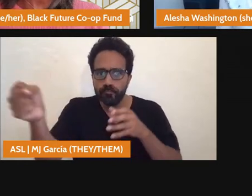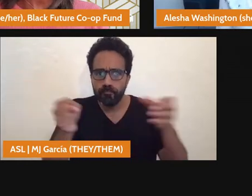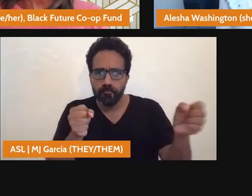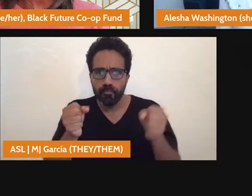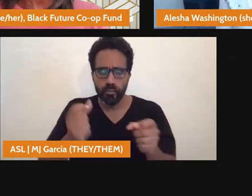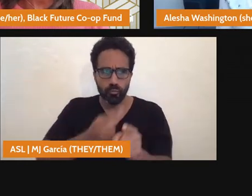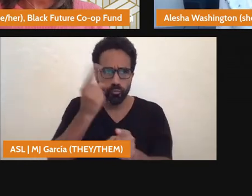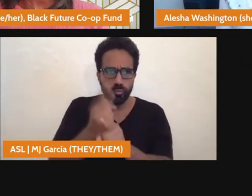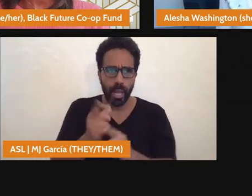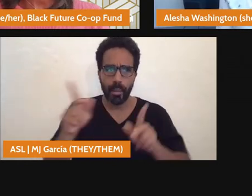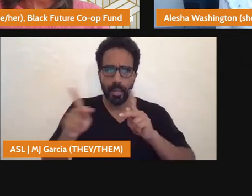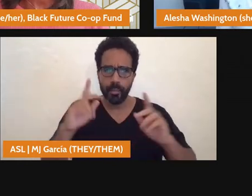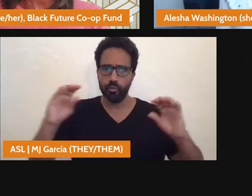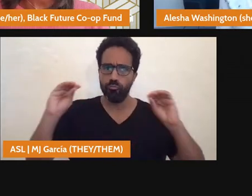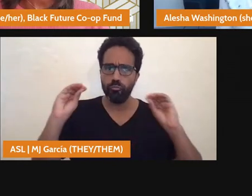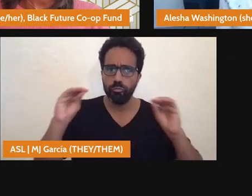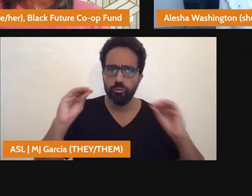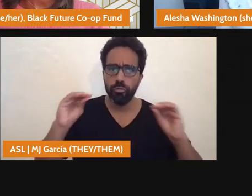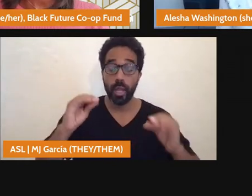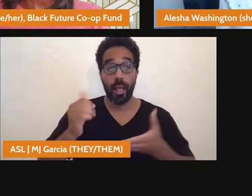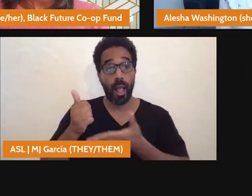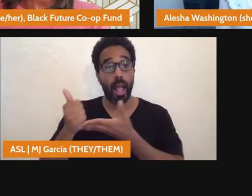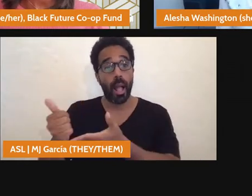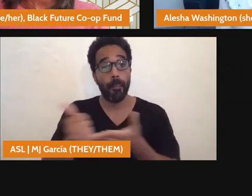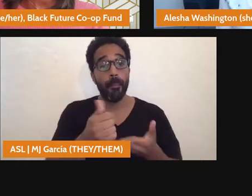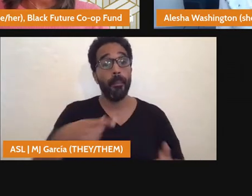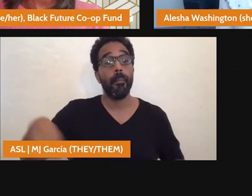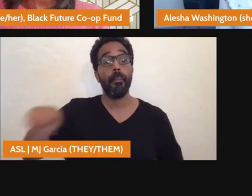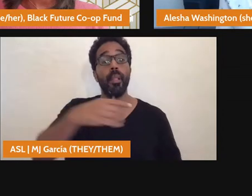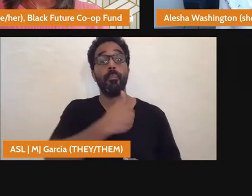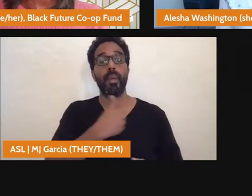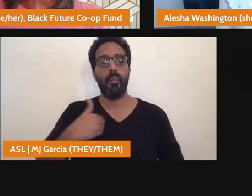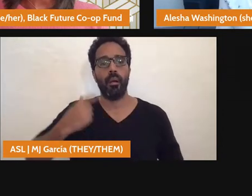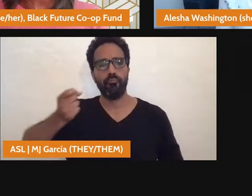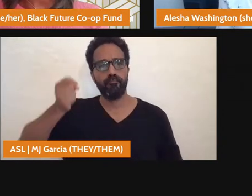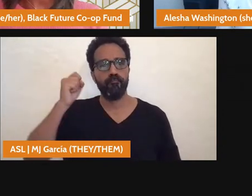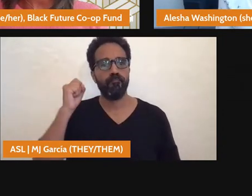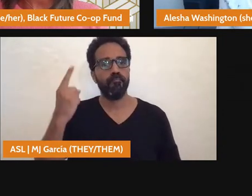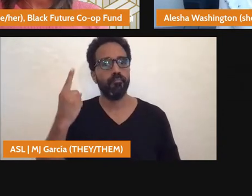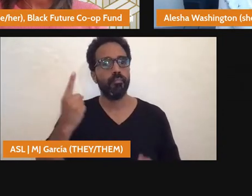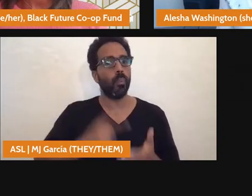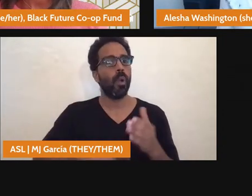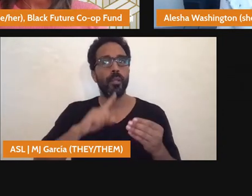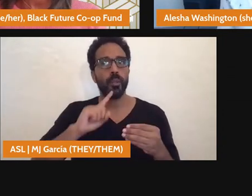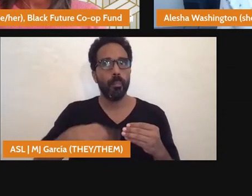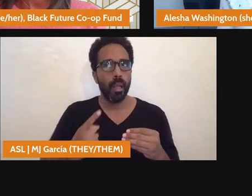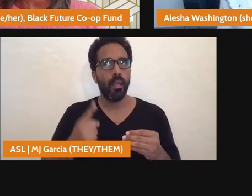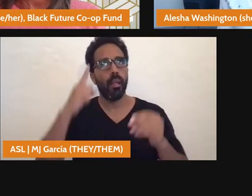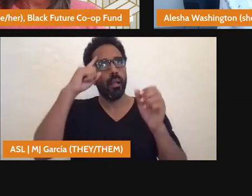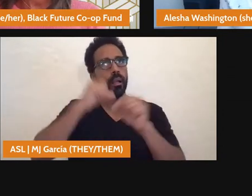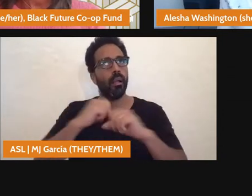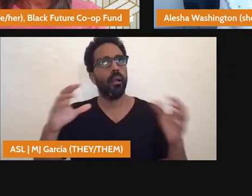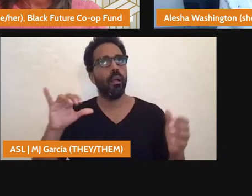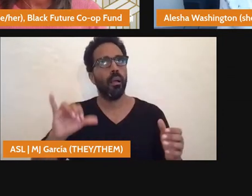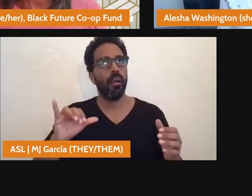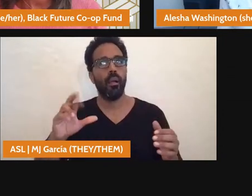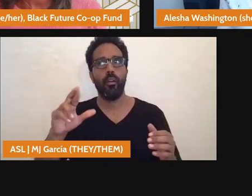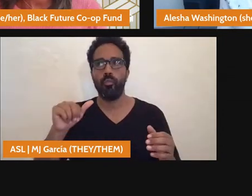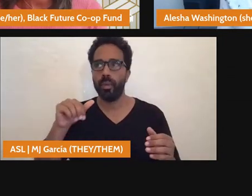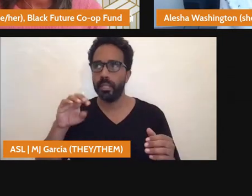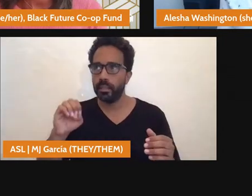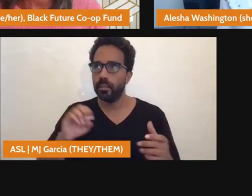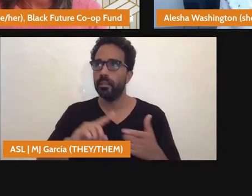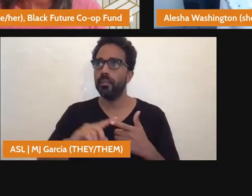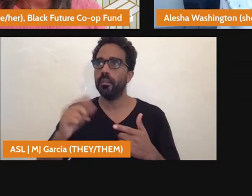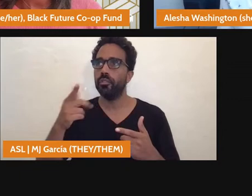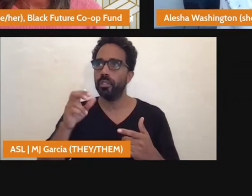to help our members understand these processes and what we're talking about when we talk about DEI and race and gender equity